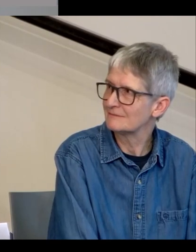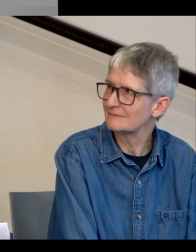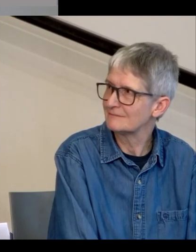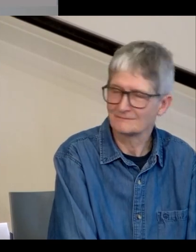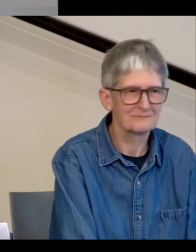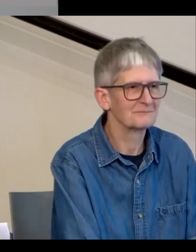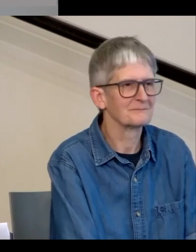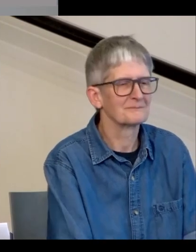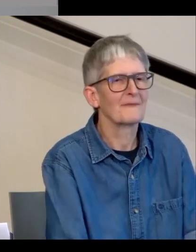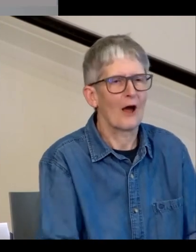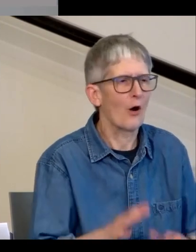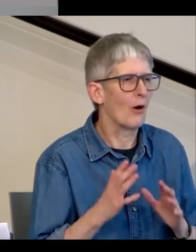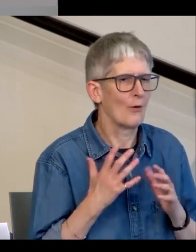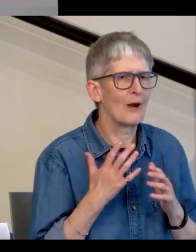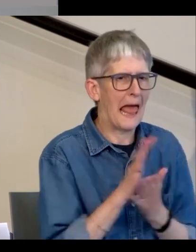Thank you. Okay.